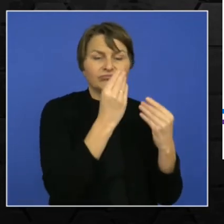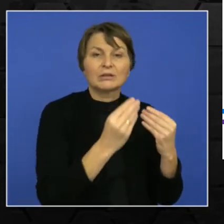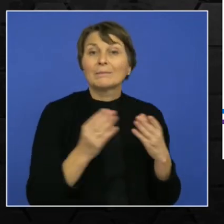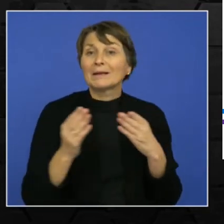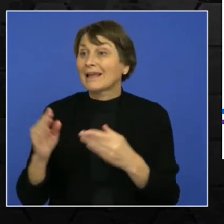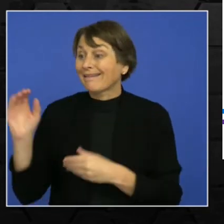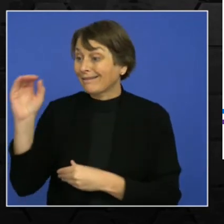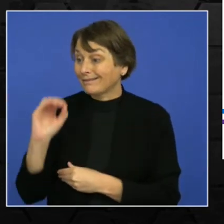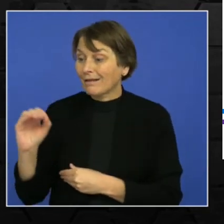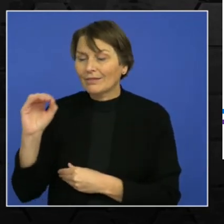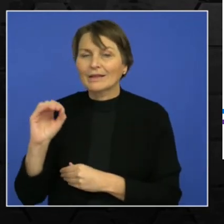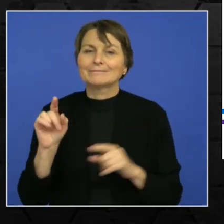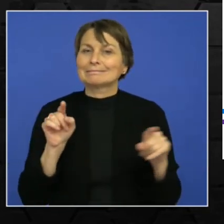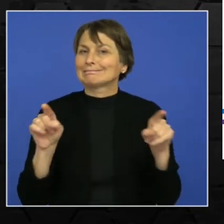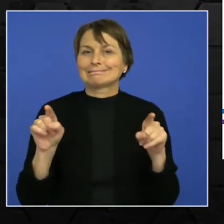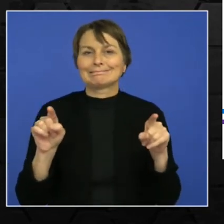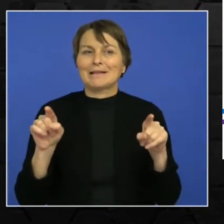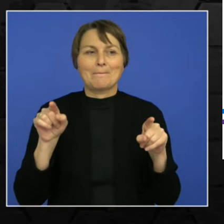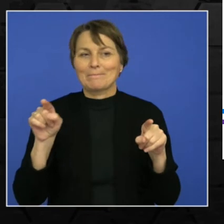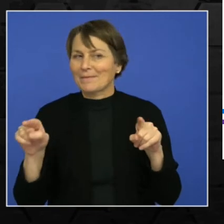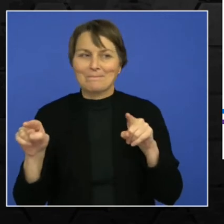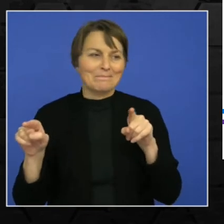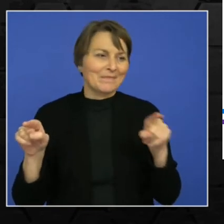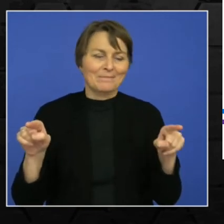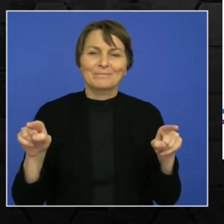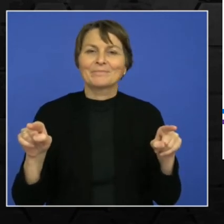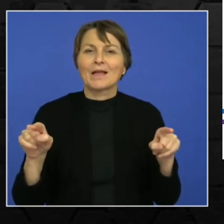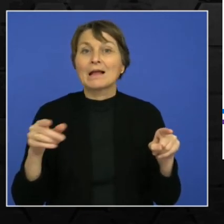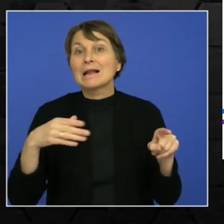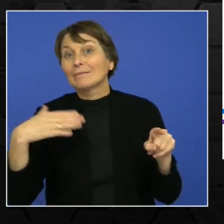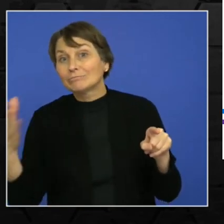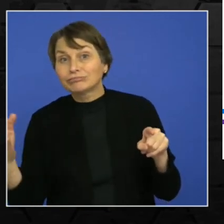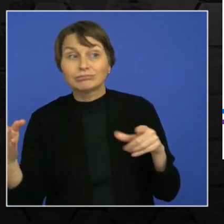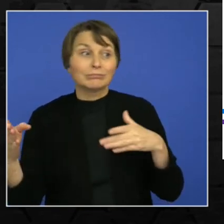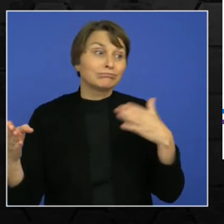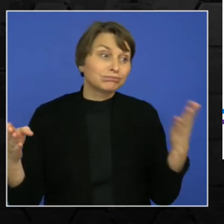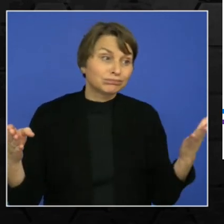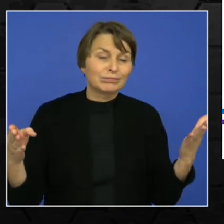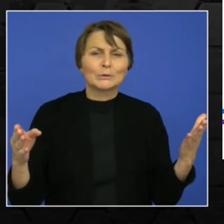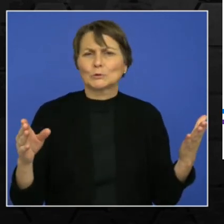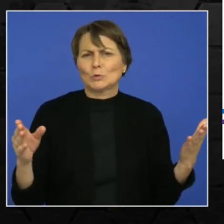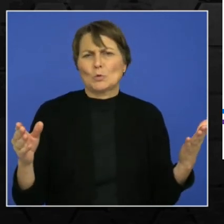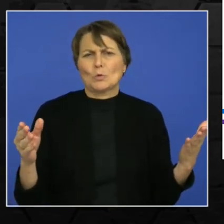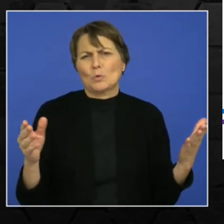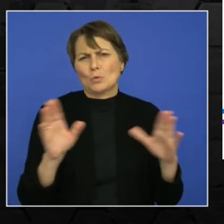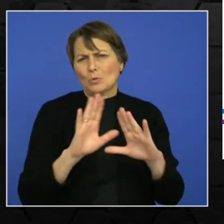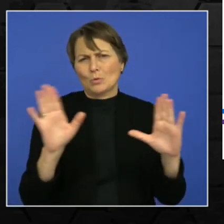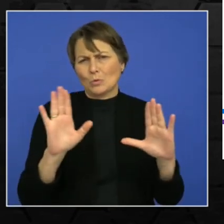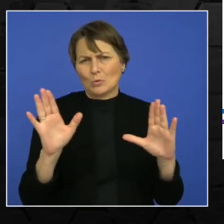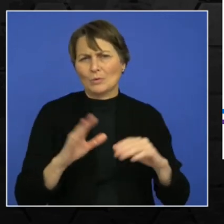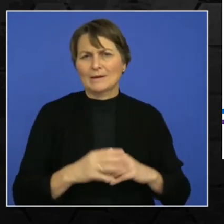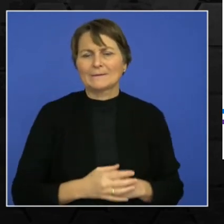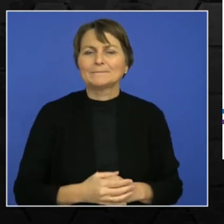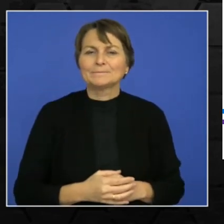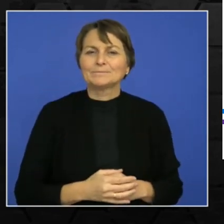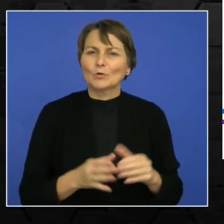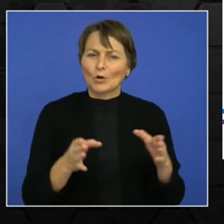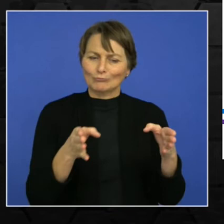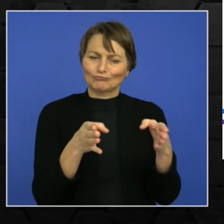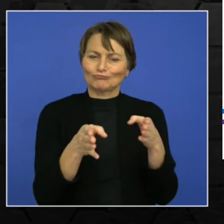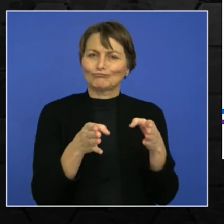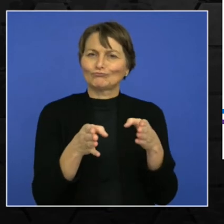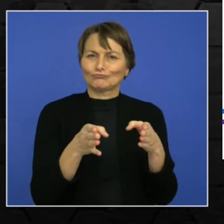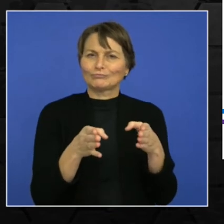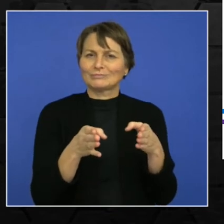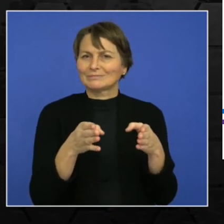You don't need to be at the extremes. It's not like black and white. There's a gray area as well. So do not